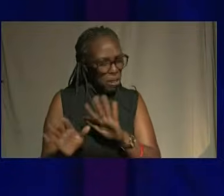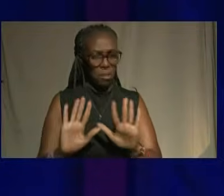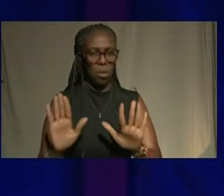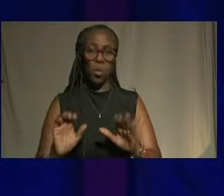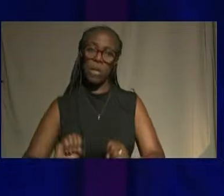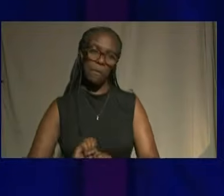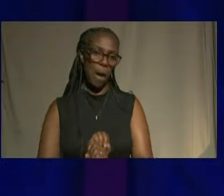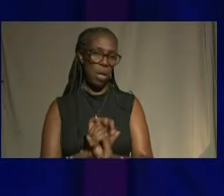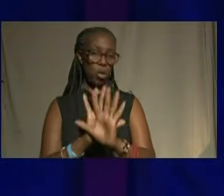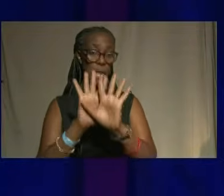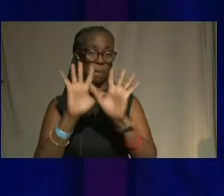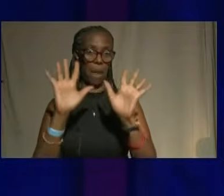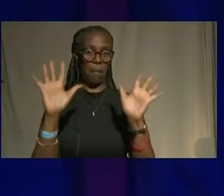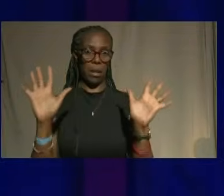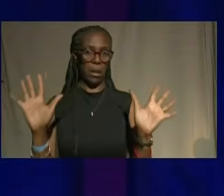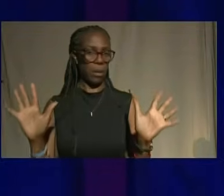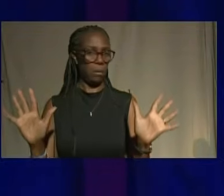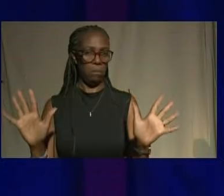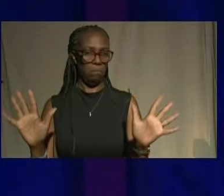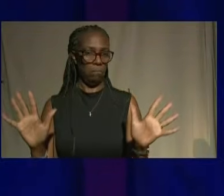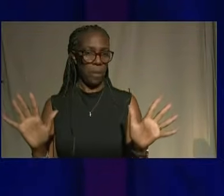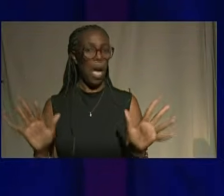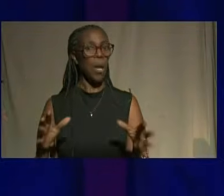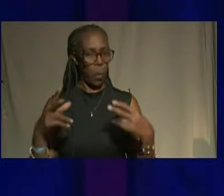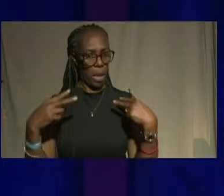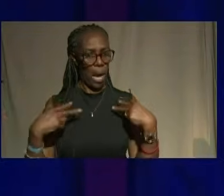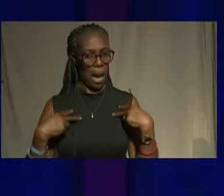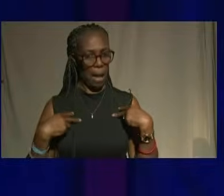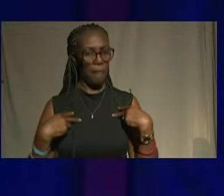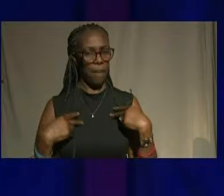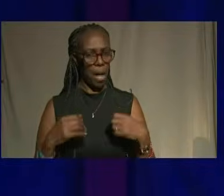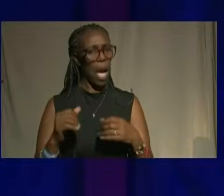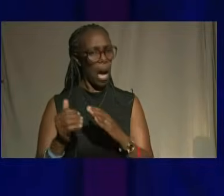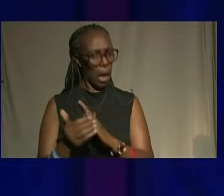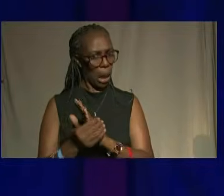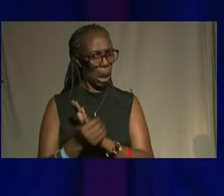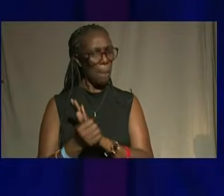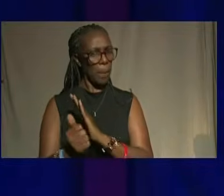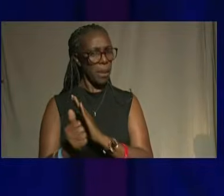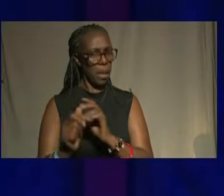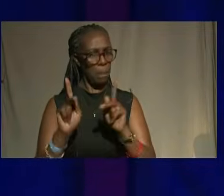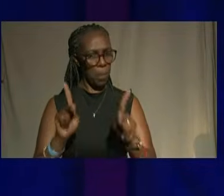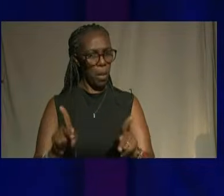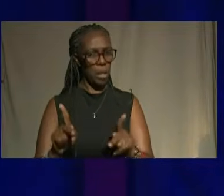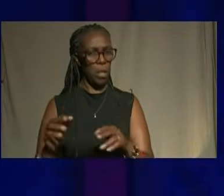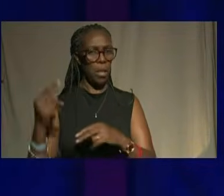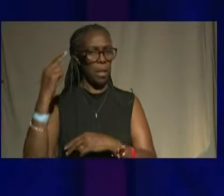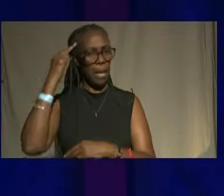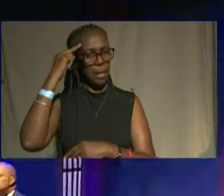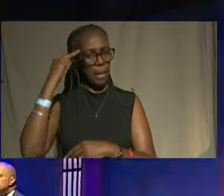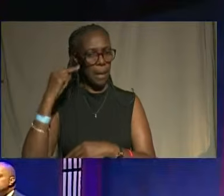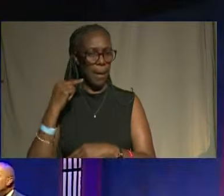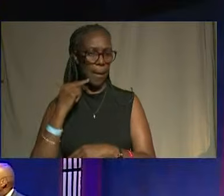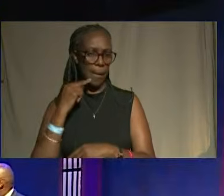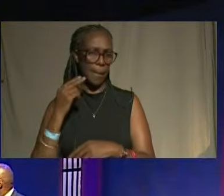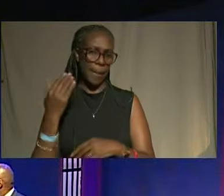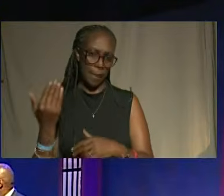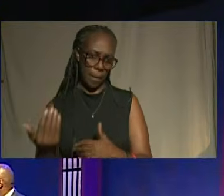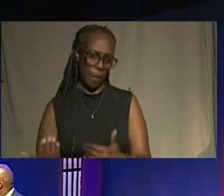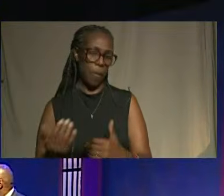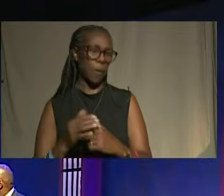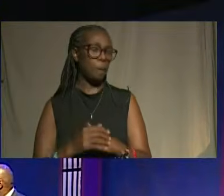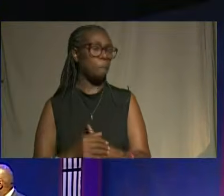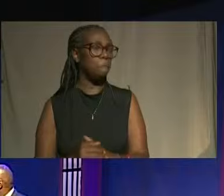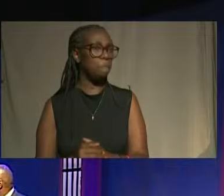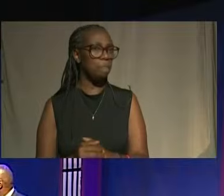very competent person heading the FID currently, and I look forward to continue working with him. Team PNP, your rebuttal. This